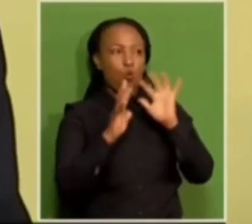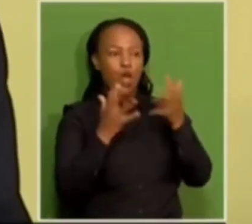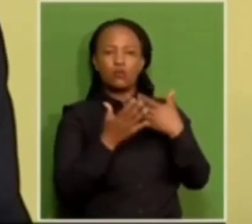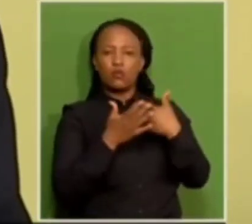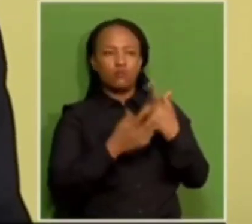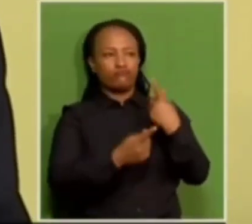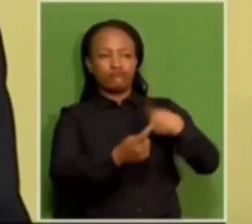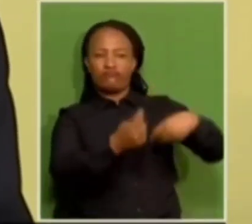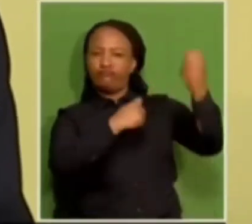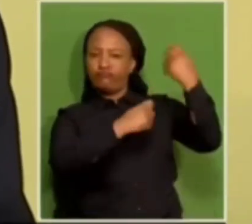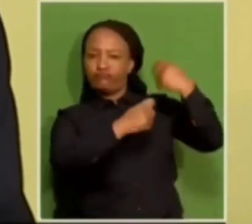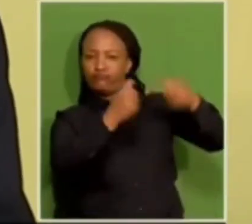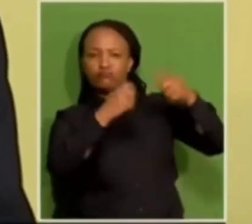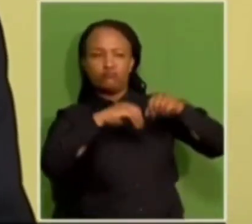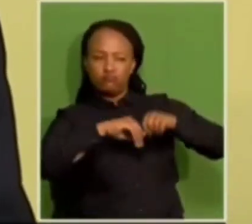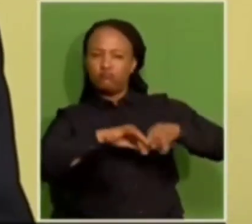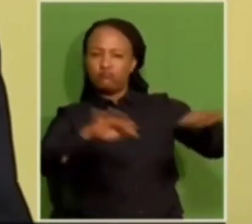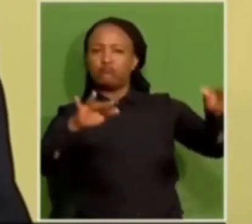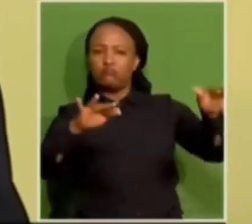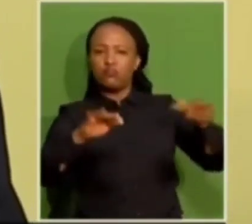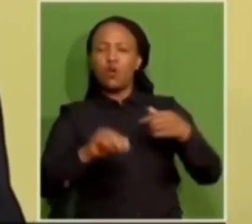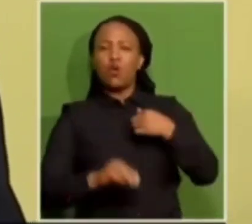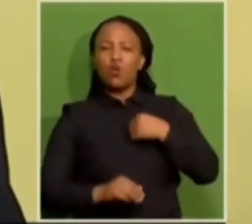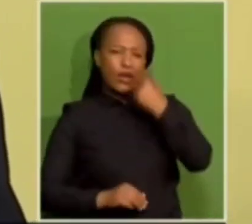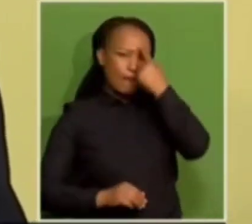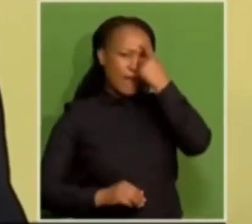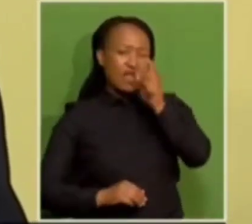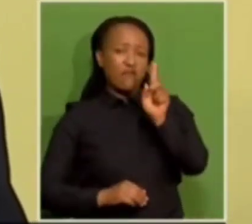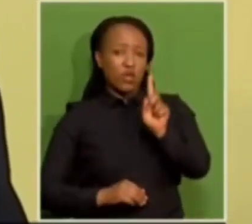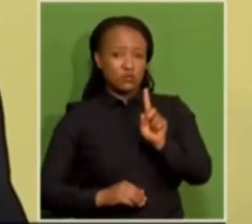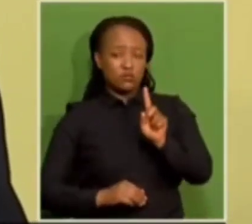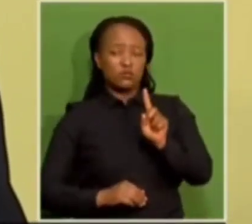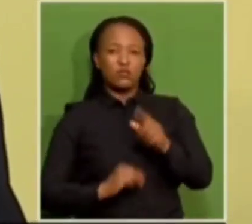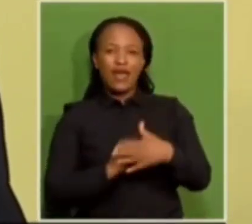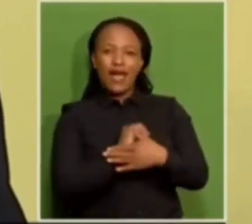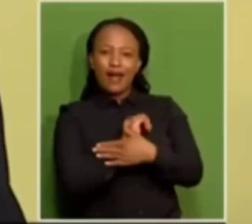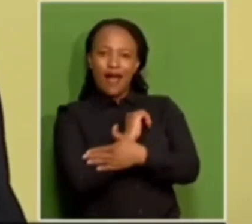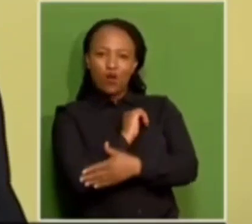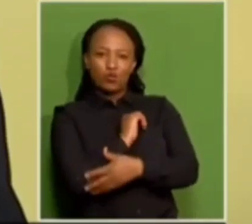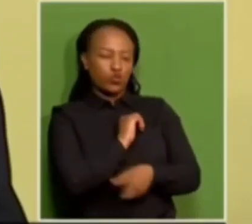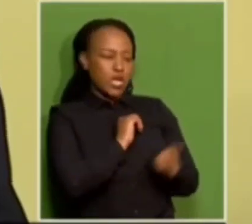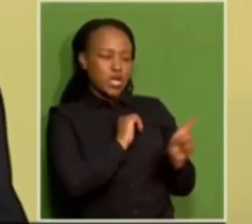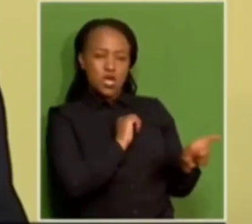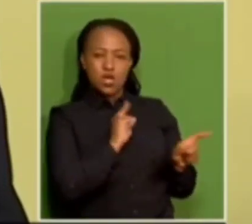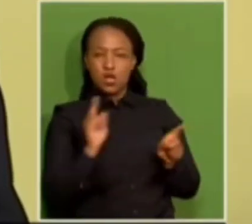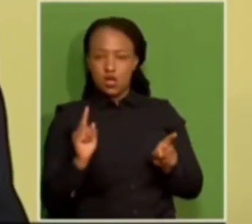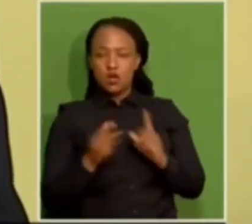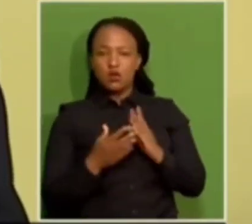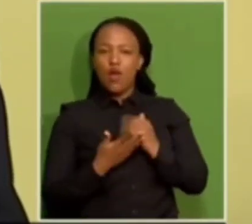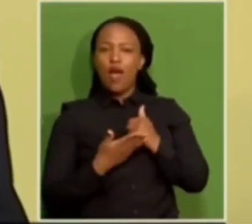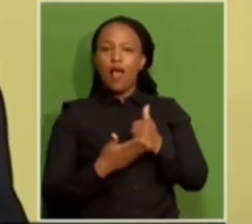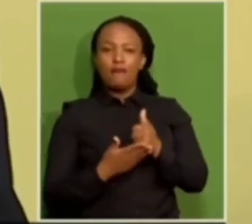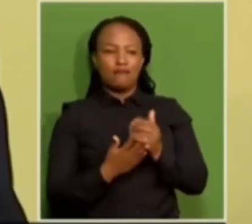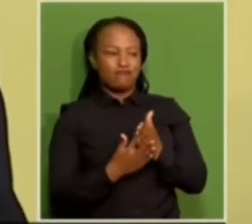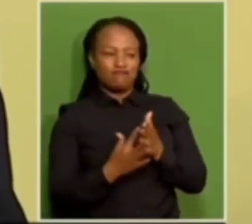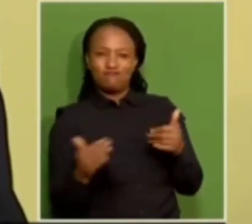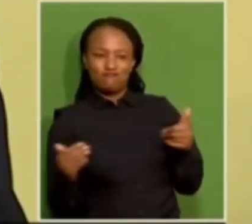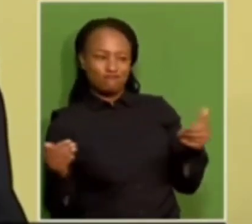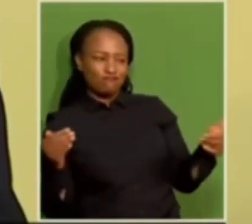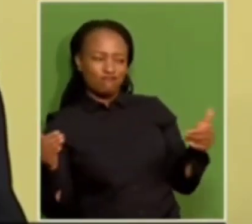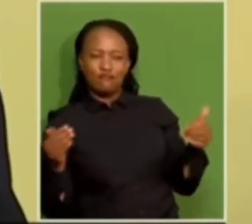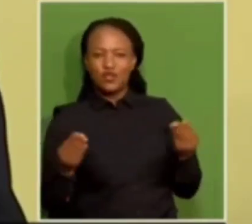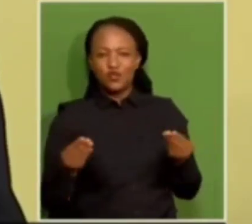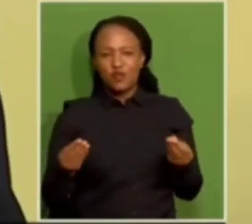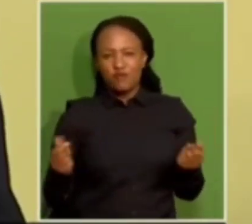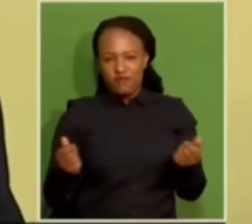we firmly believe that dialogue mediation and diplomacy is the only viable path to end the current